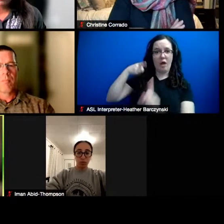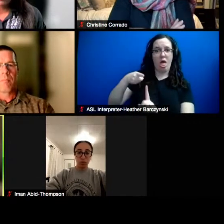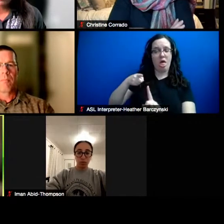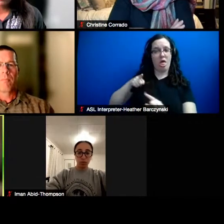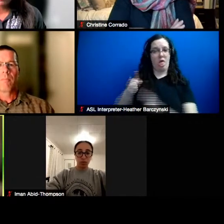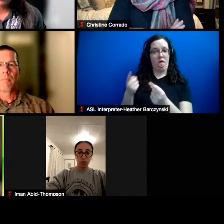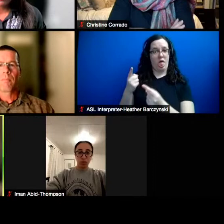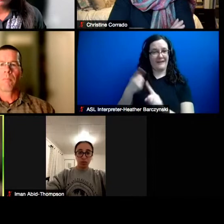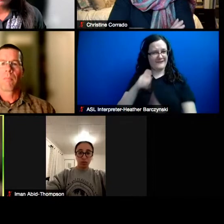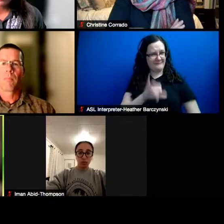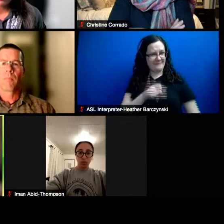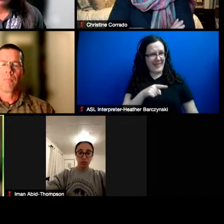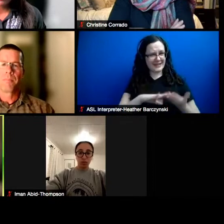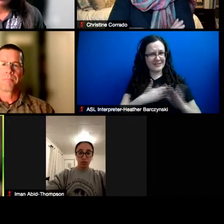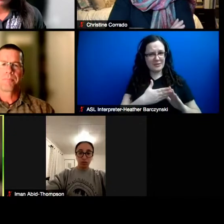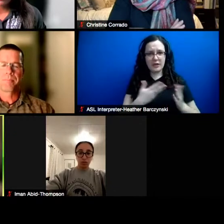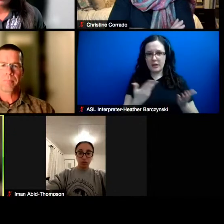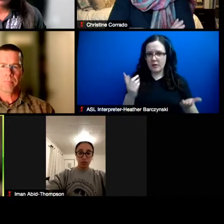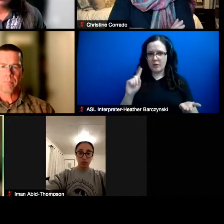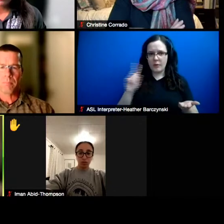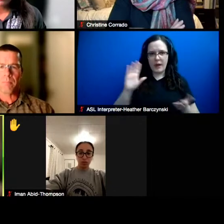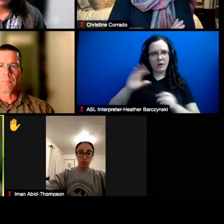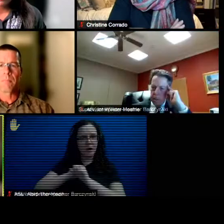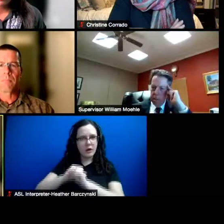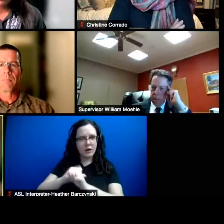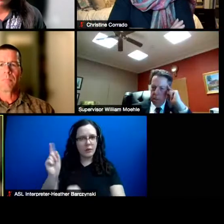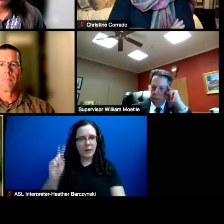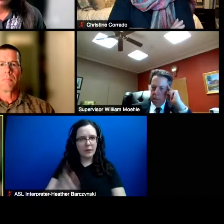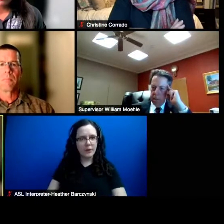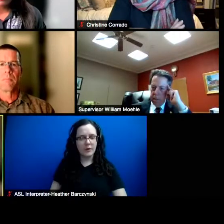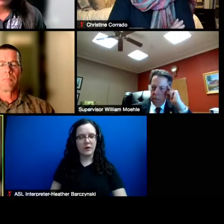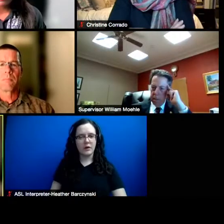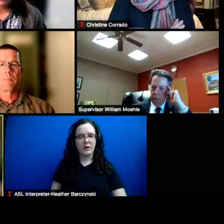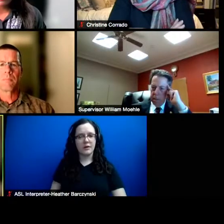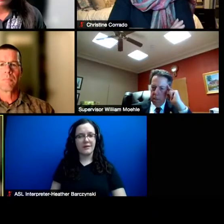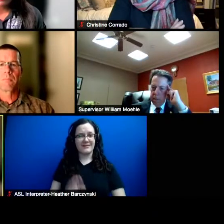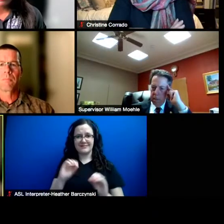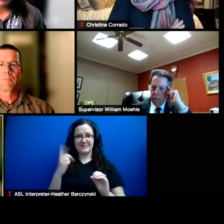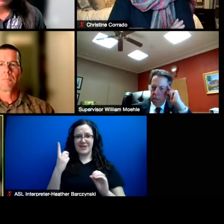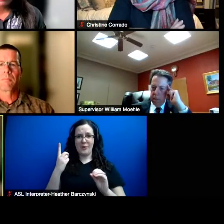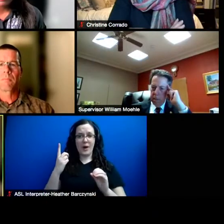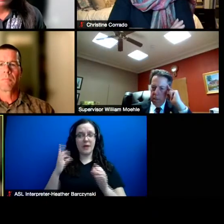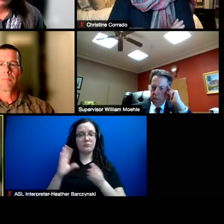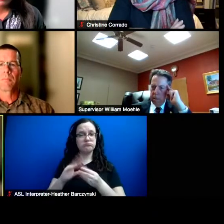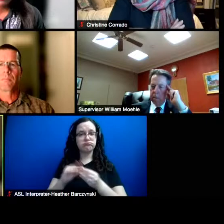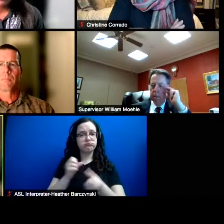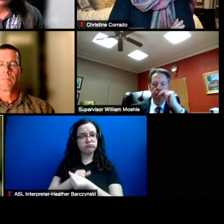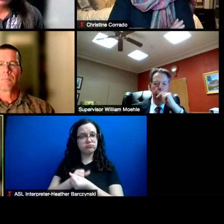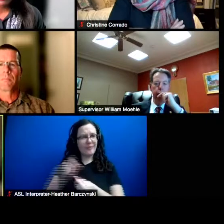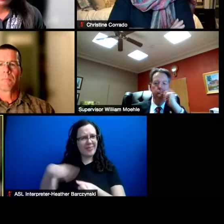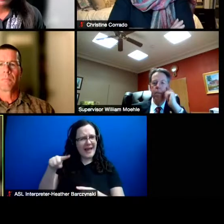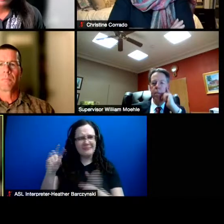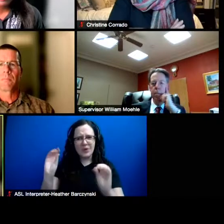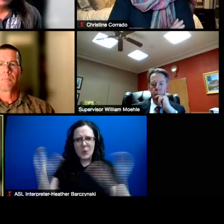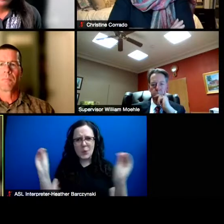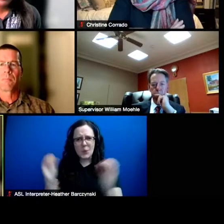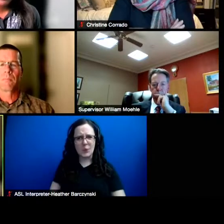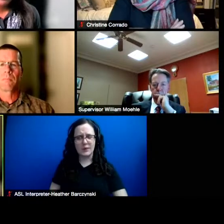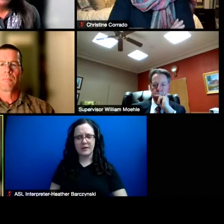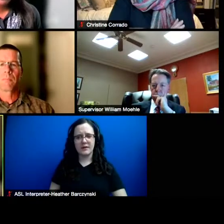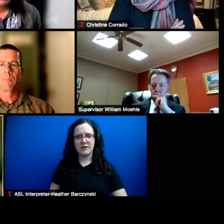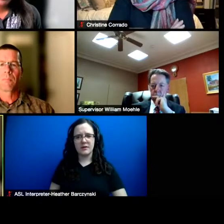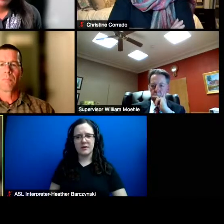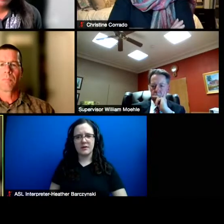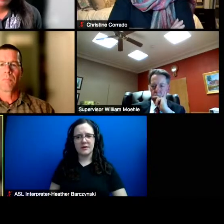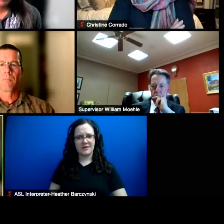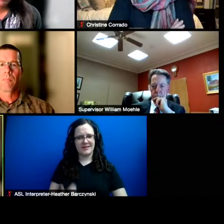community. You know, nobody spoke up for them. So why is it that,